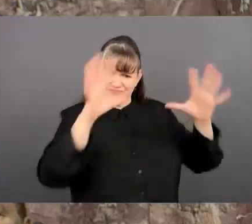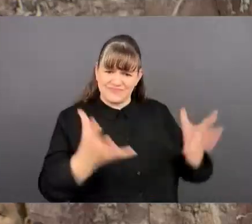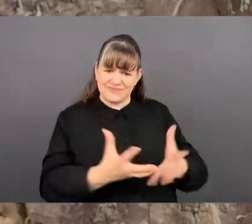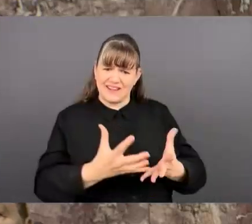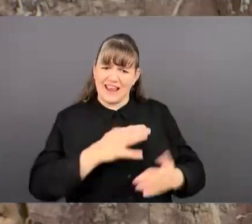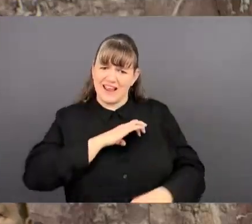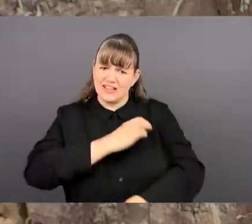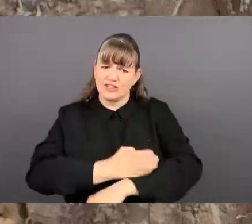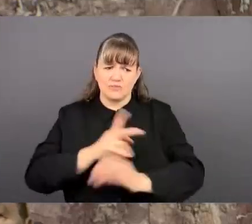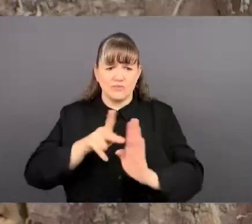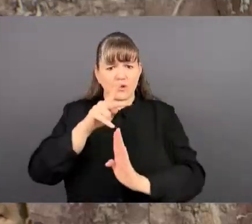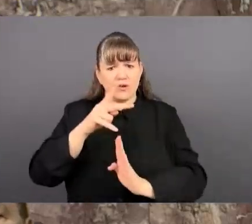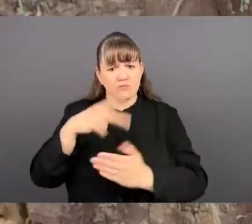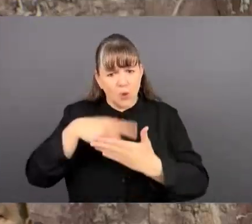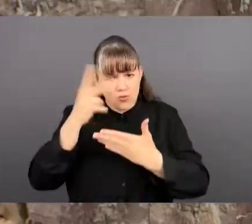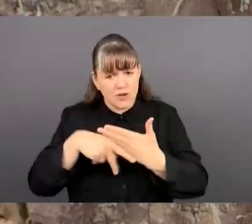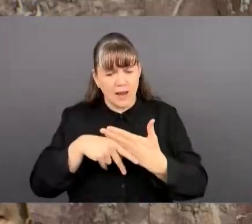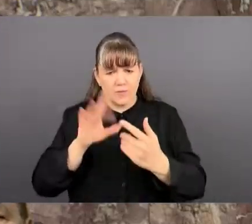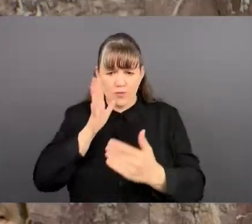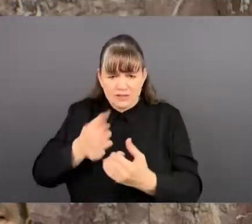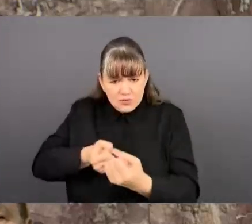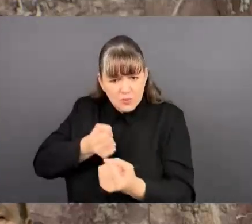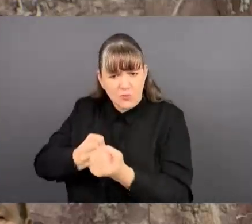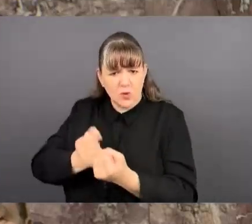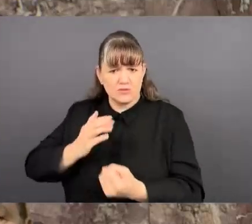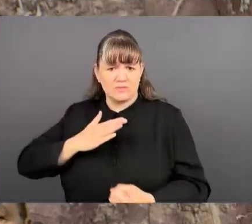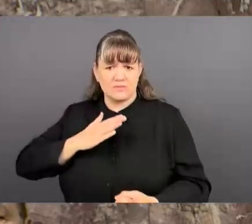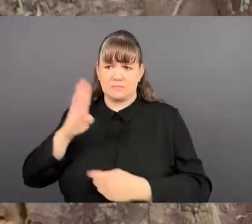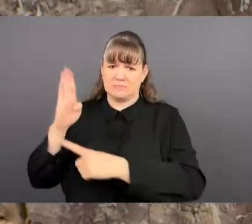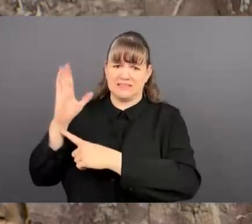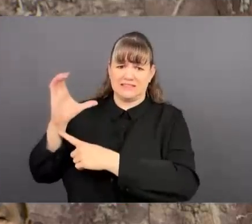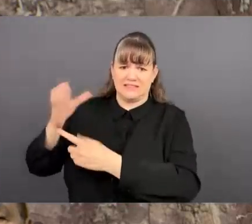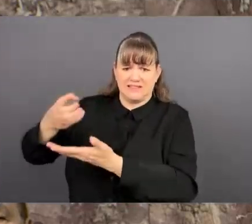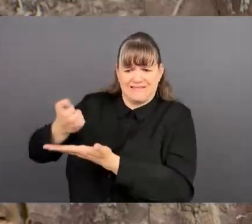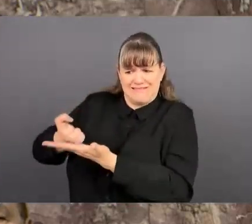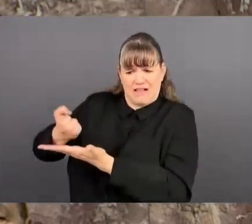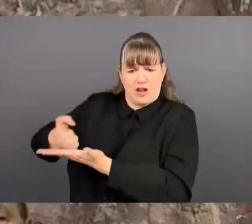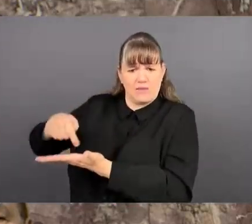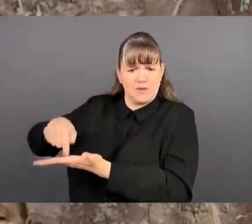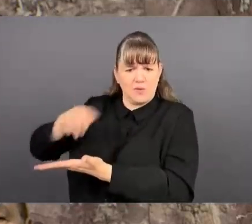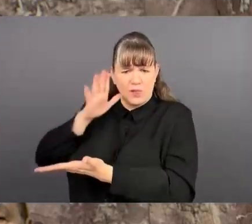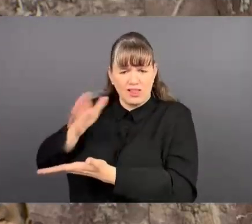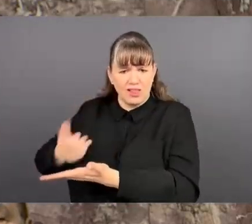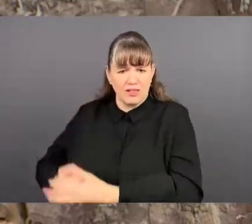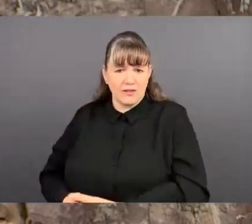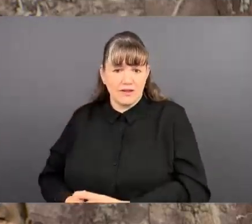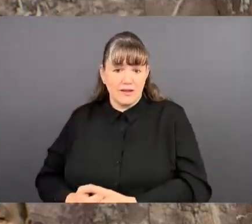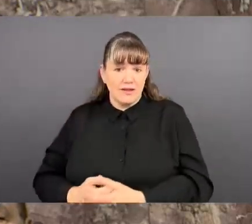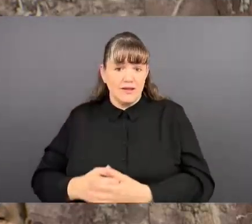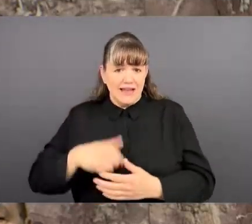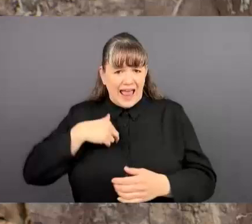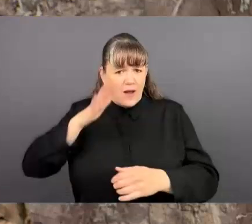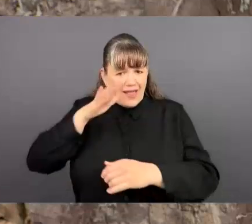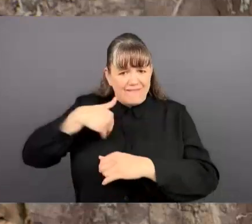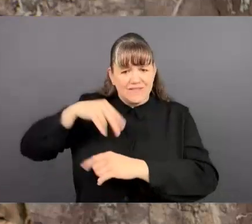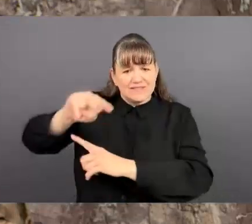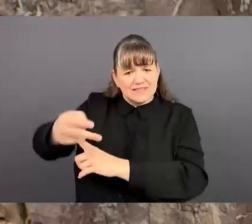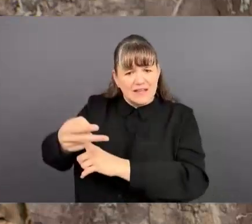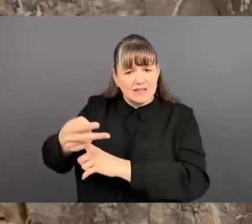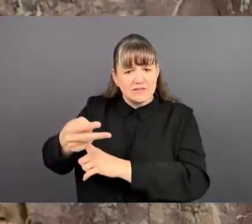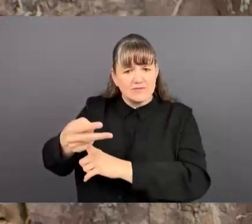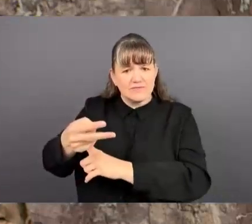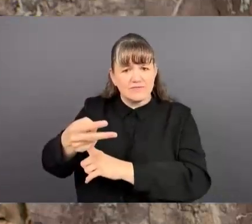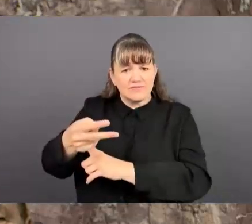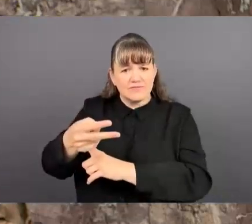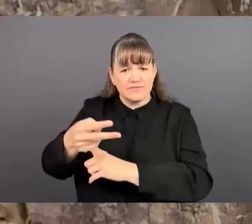that's why we're proposing, for example, a second call for power. That's why we're proposing a call for expression of interest on firm